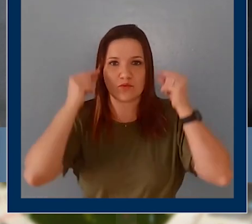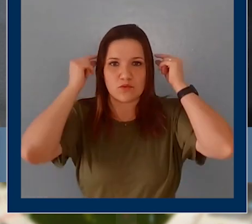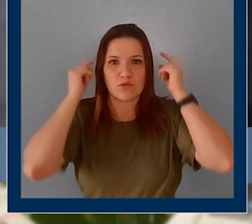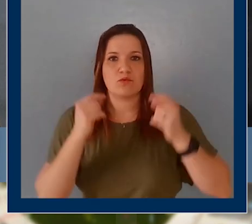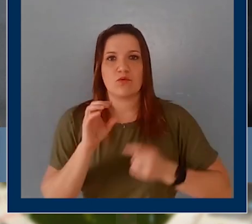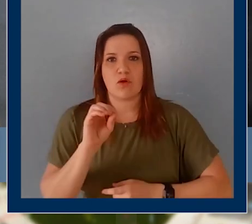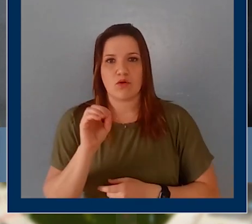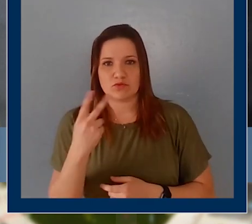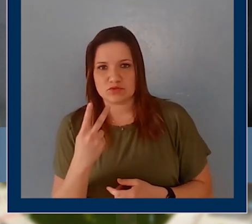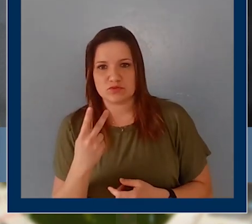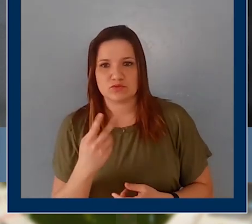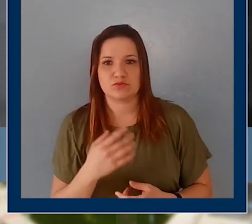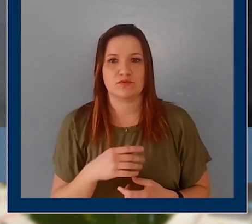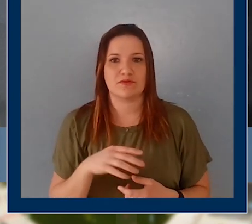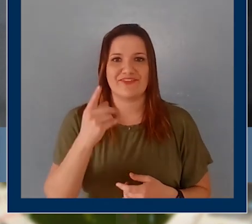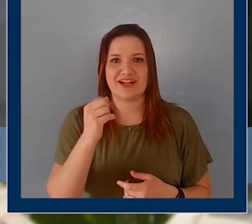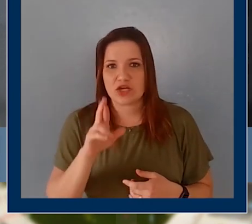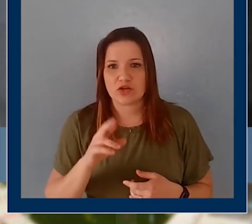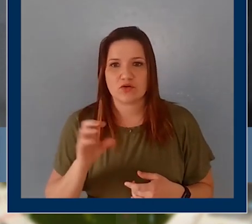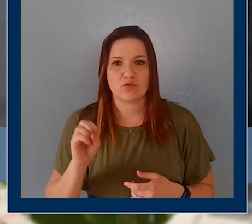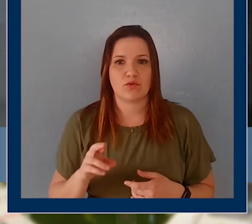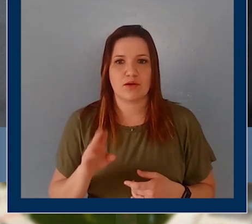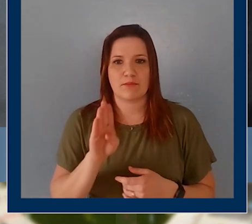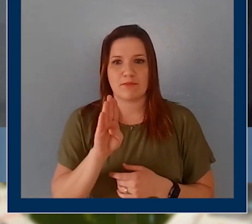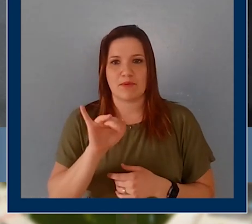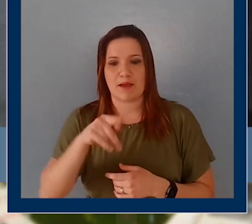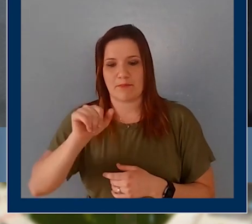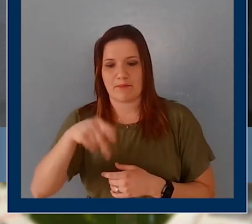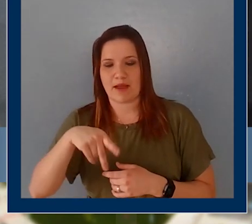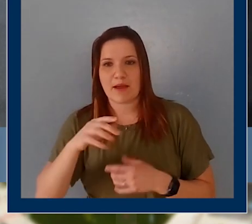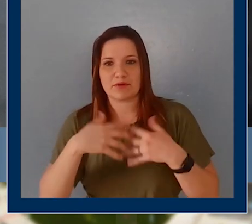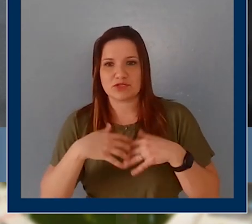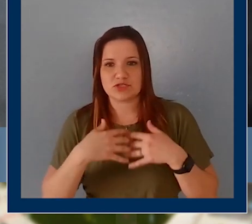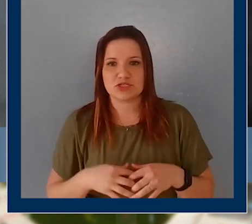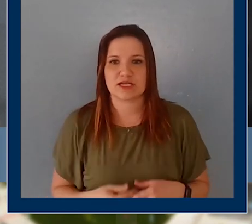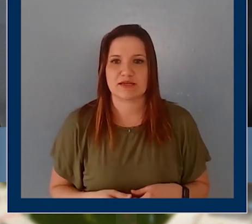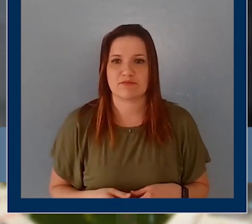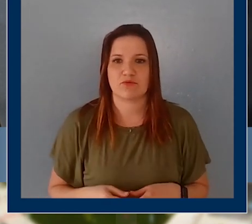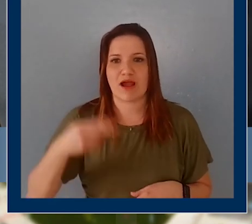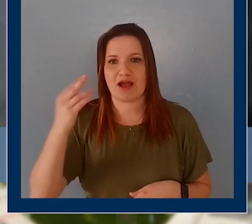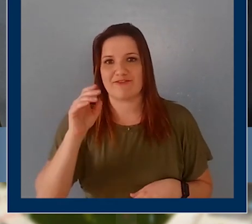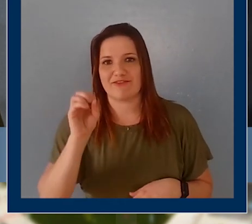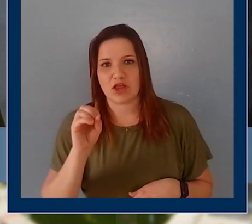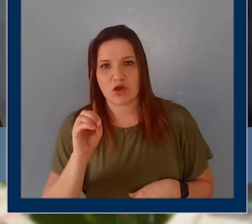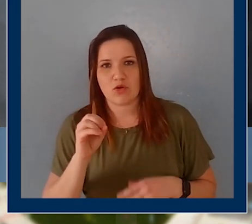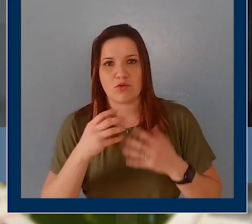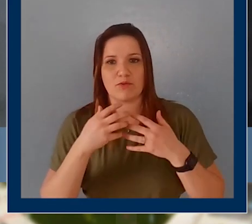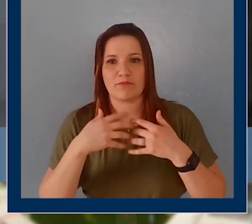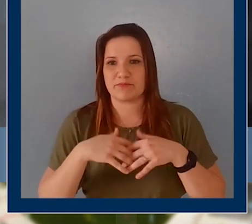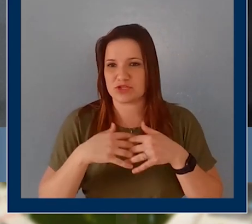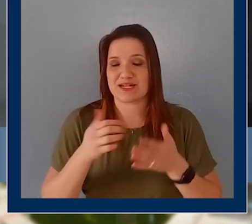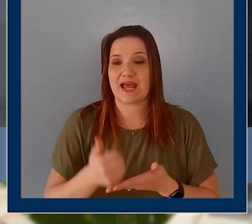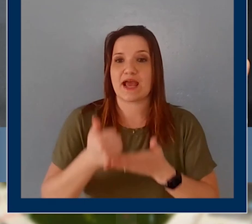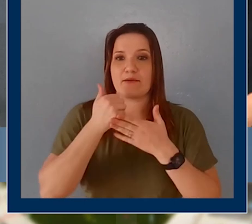healthy level is 98, 99%. Some people hit 100. but we see a lot of our COVID patients dropping